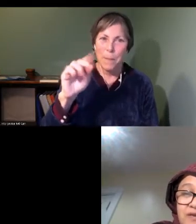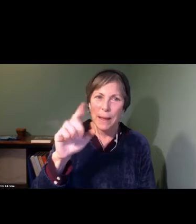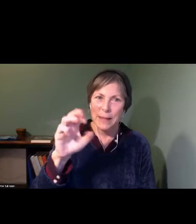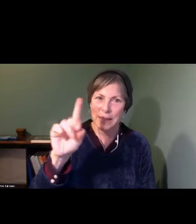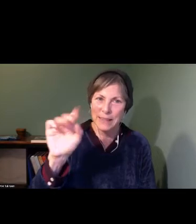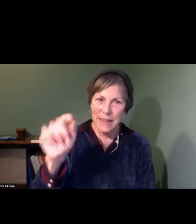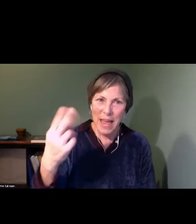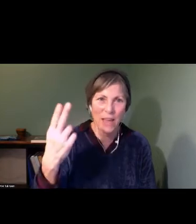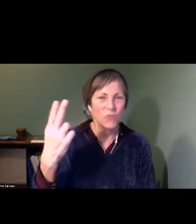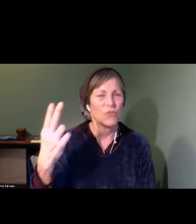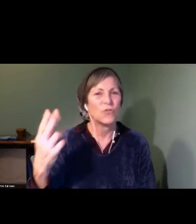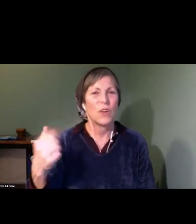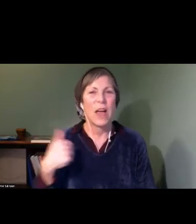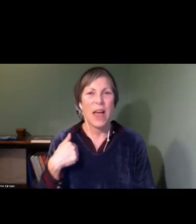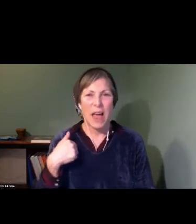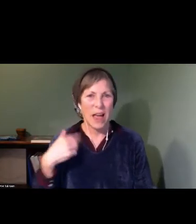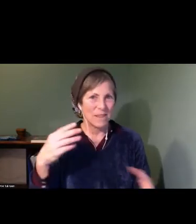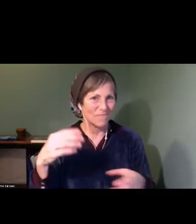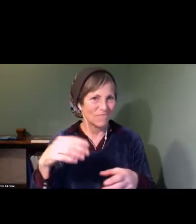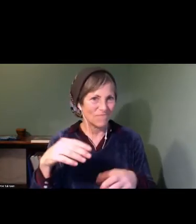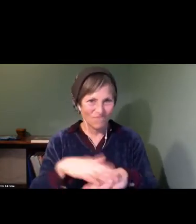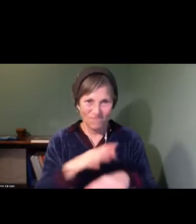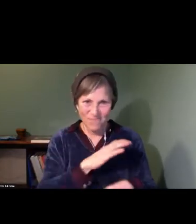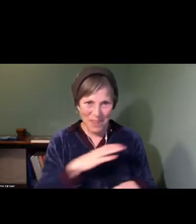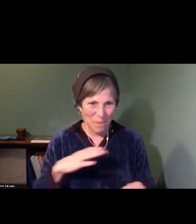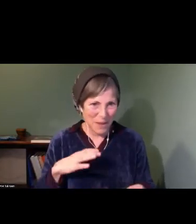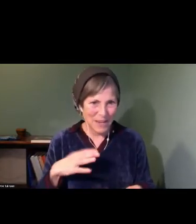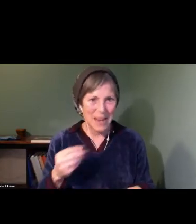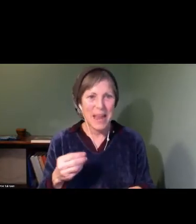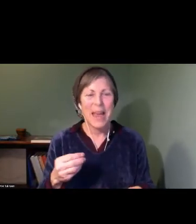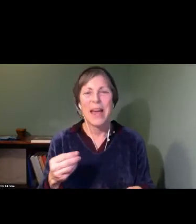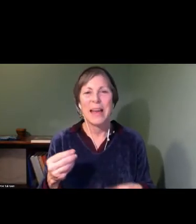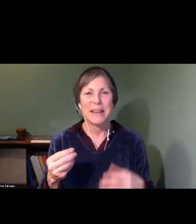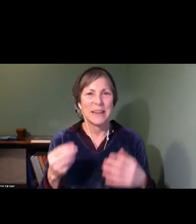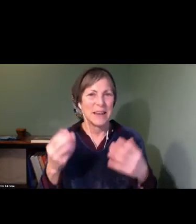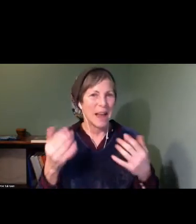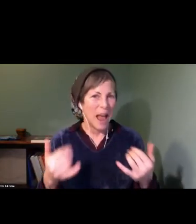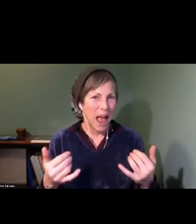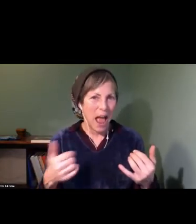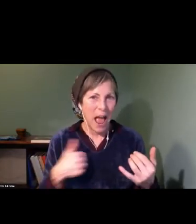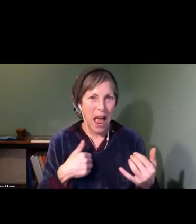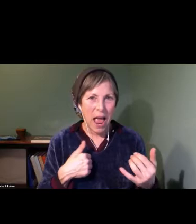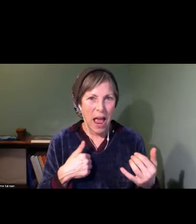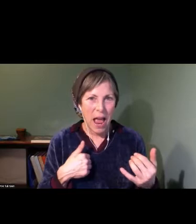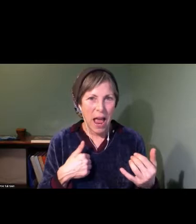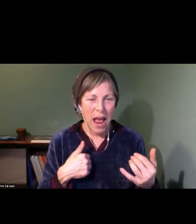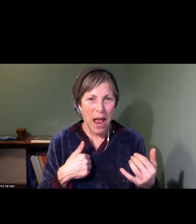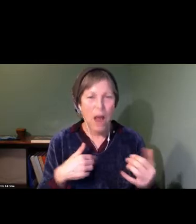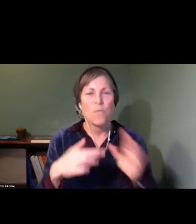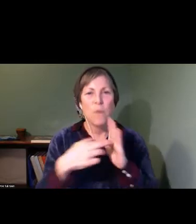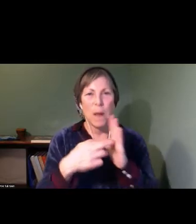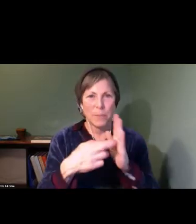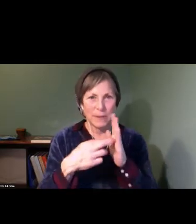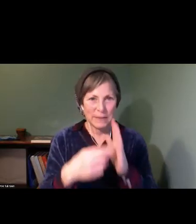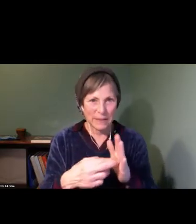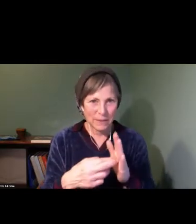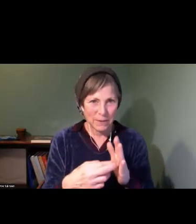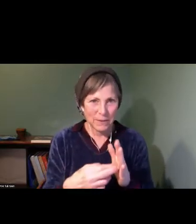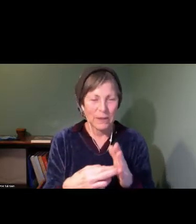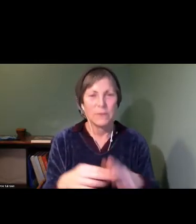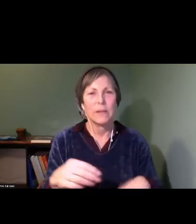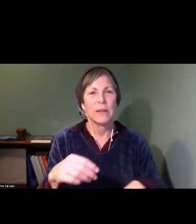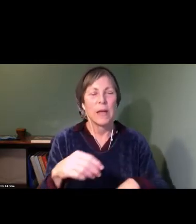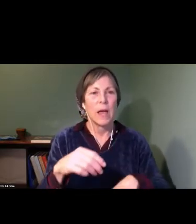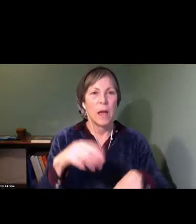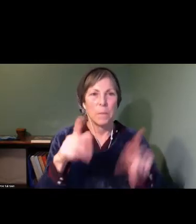community and this is my first priority and moreover I am representing highest English proficiency